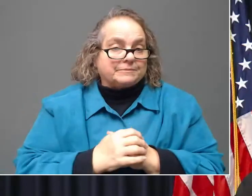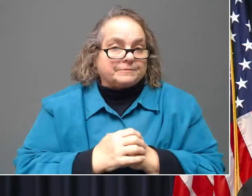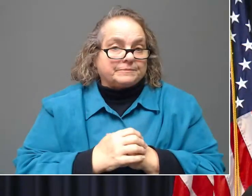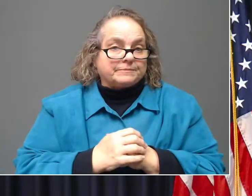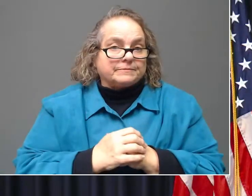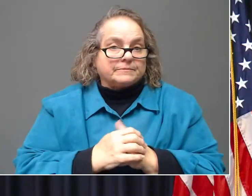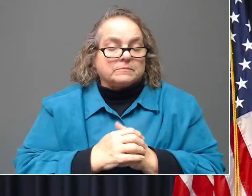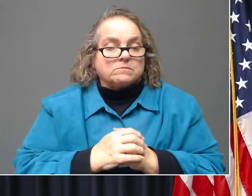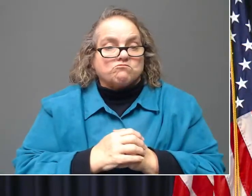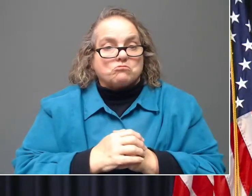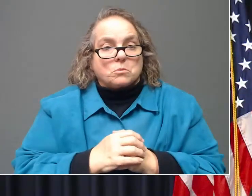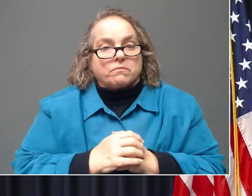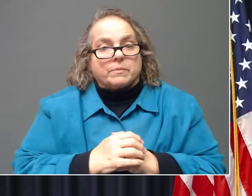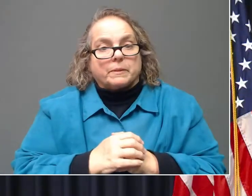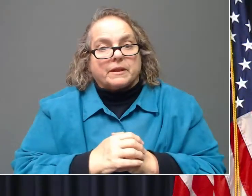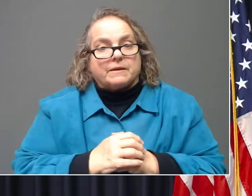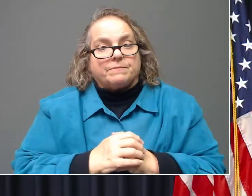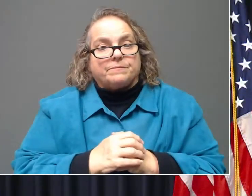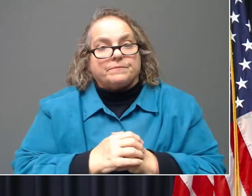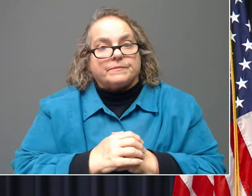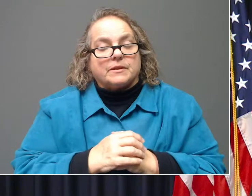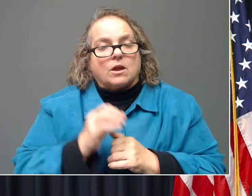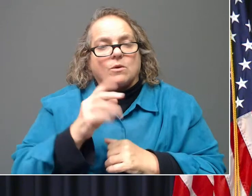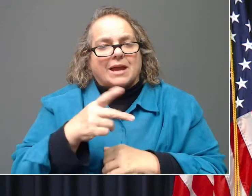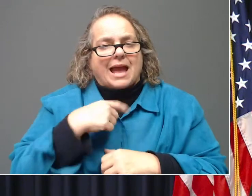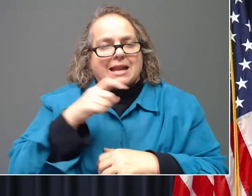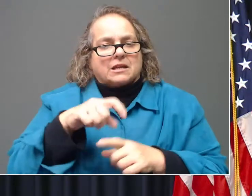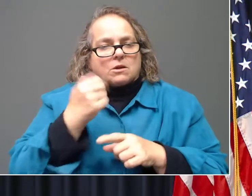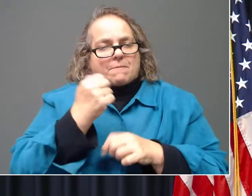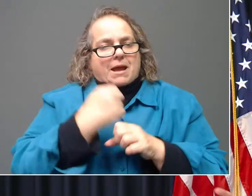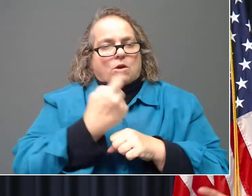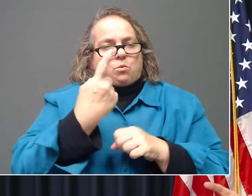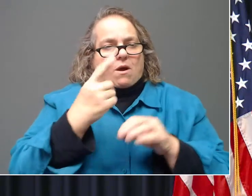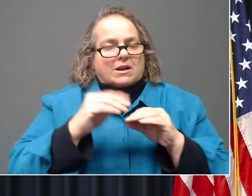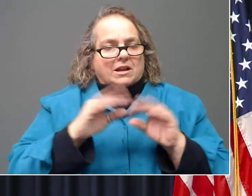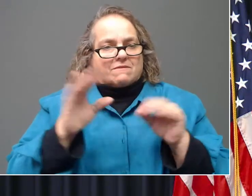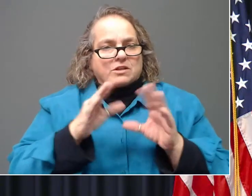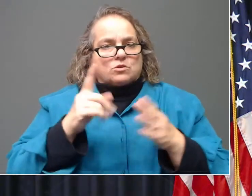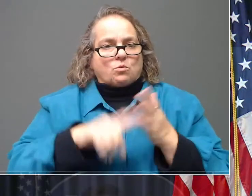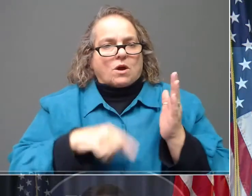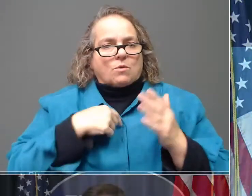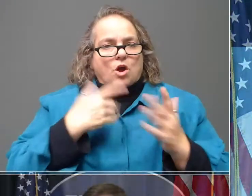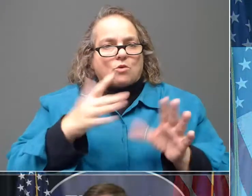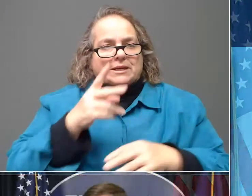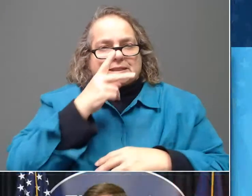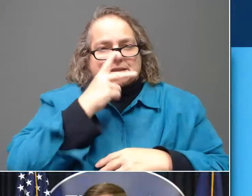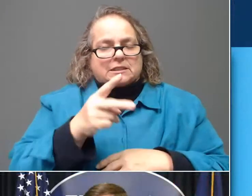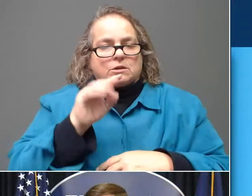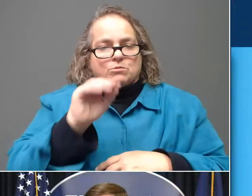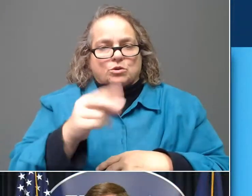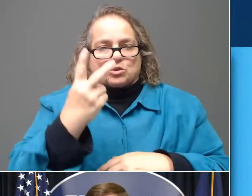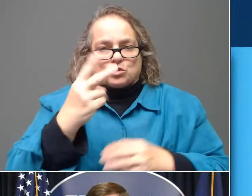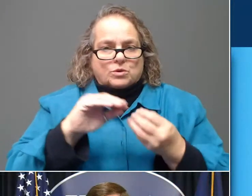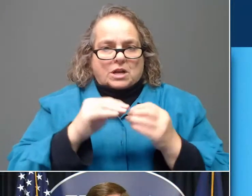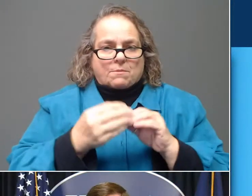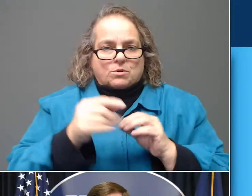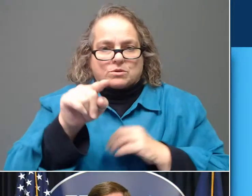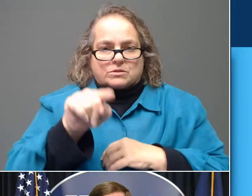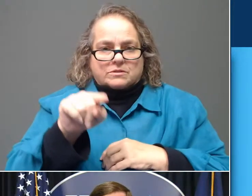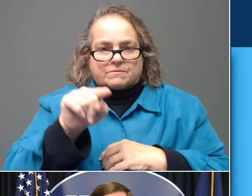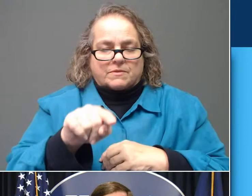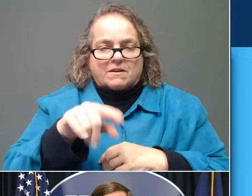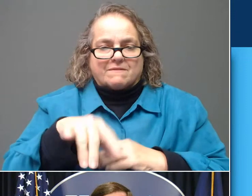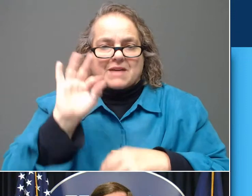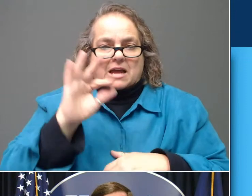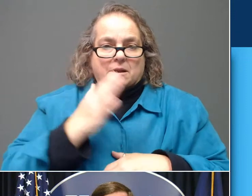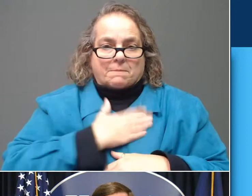Great. All right, I need to make one clarification with what we're already seeing. Can you put the two numbers up for the Find My Vaccine?